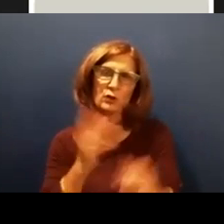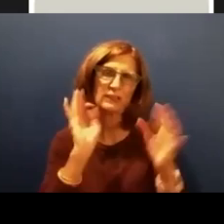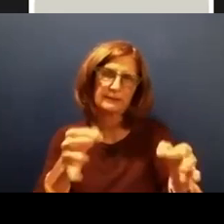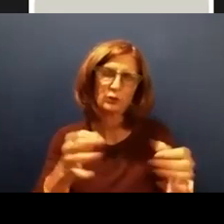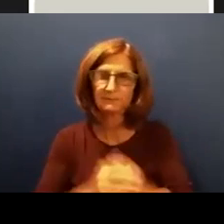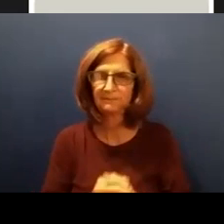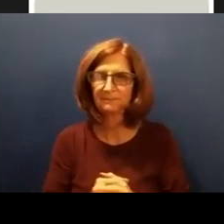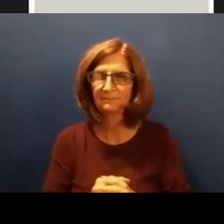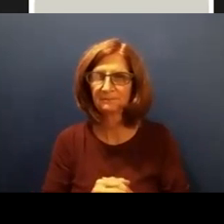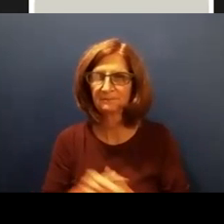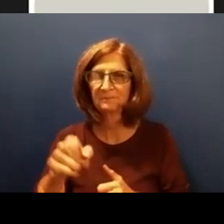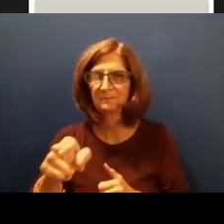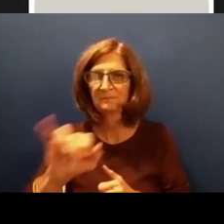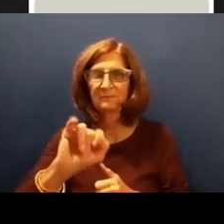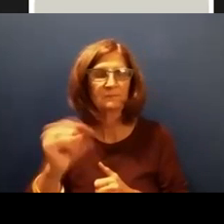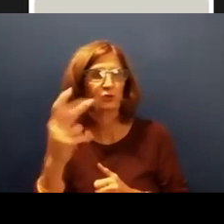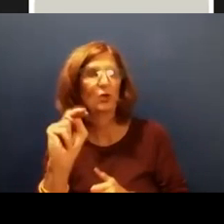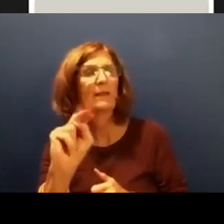Yeah, thank you all for your time.